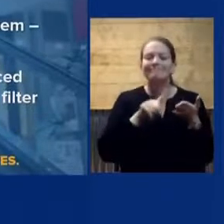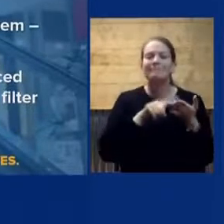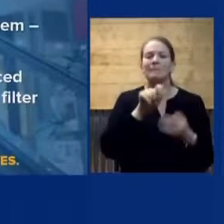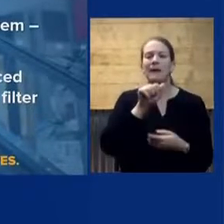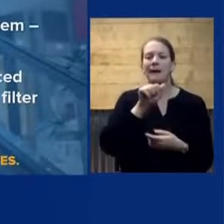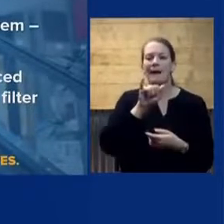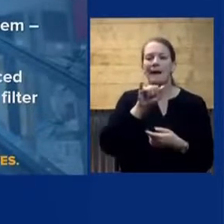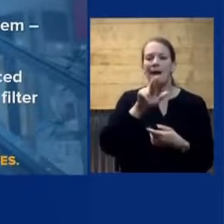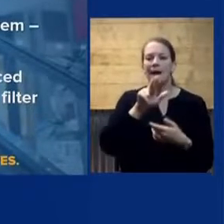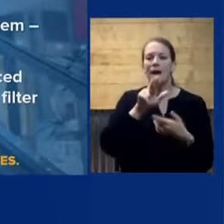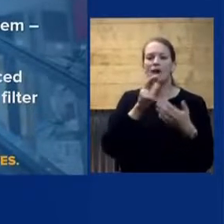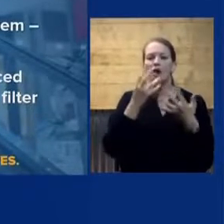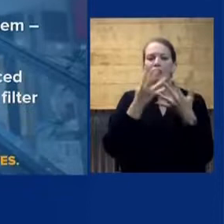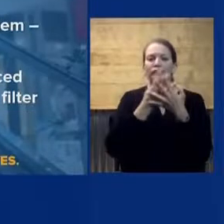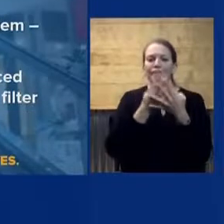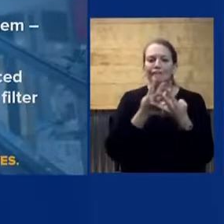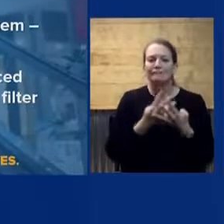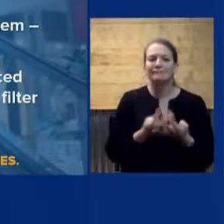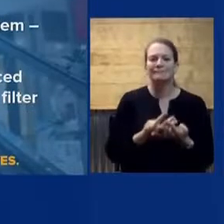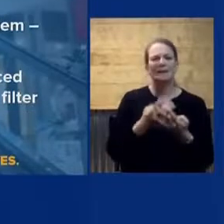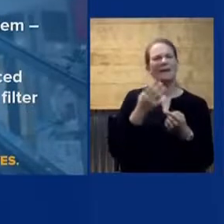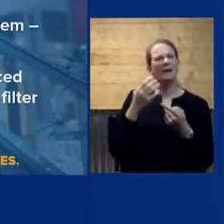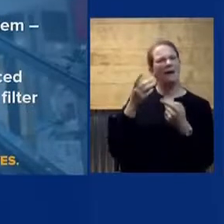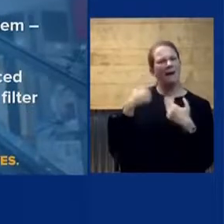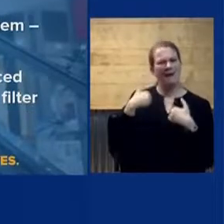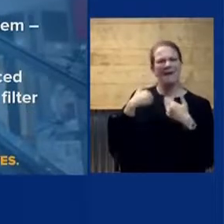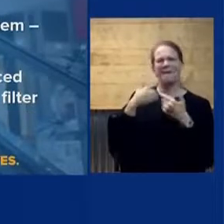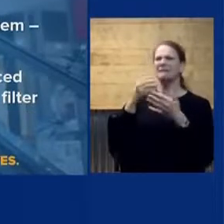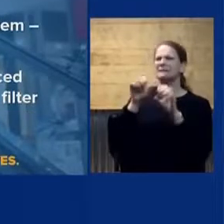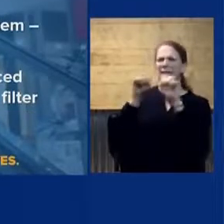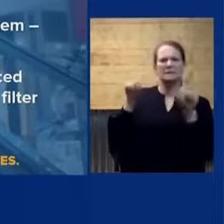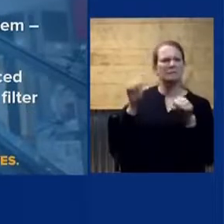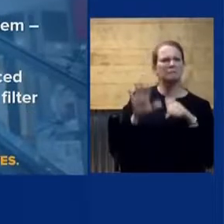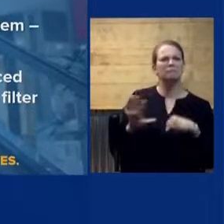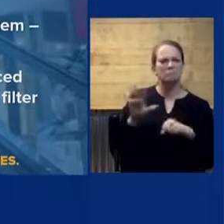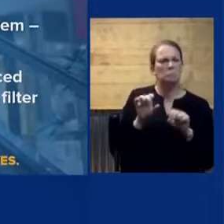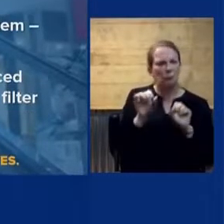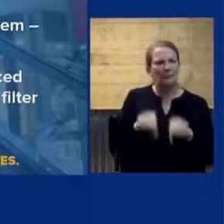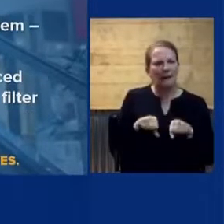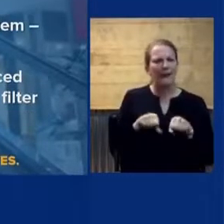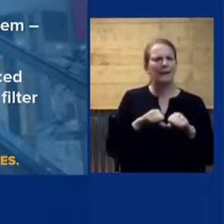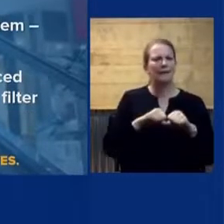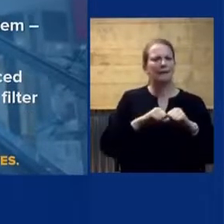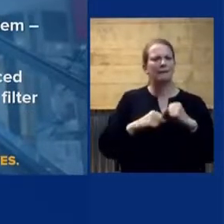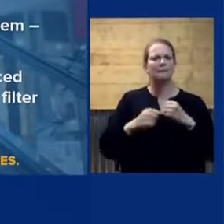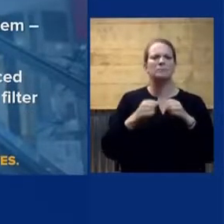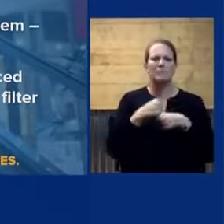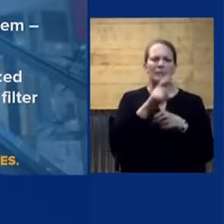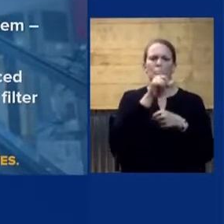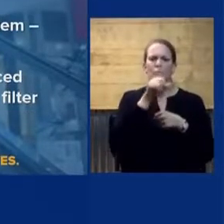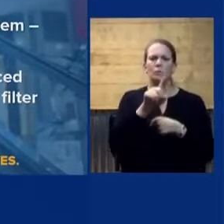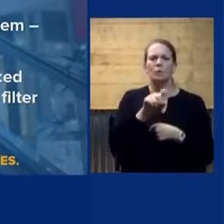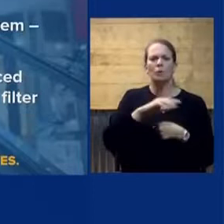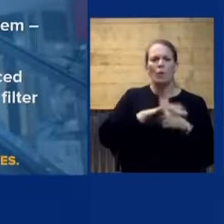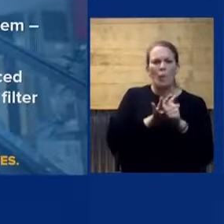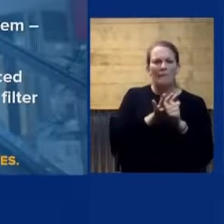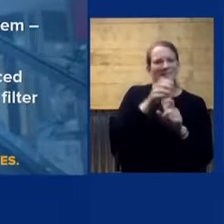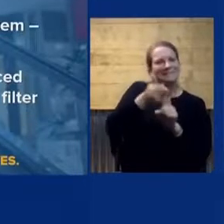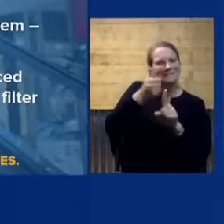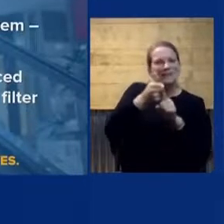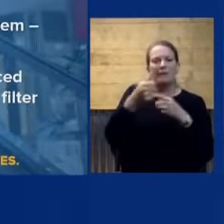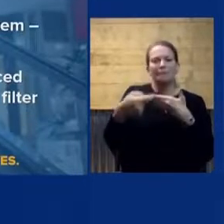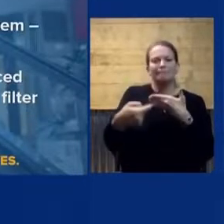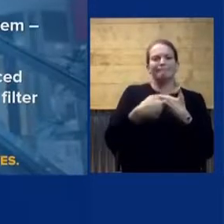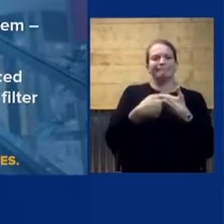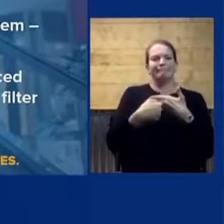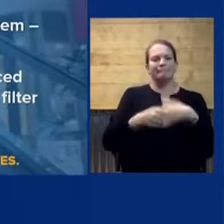systems that can take COVID out of the air. There then winds up a series of questions, what